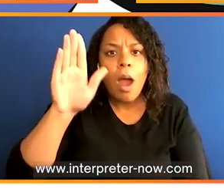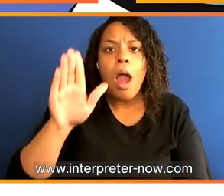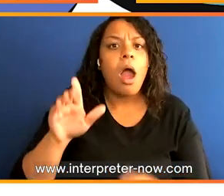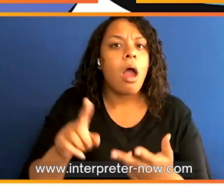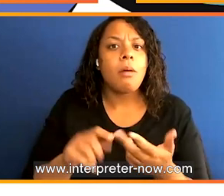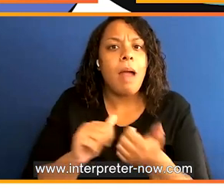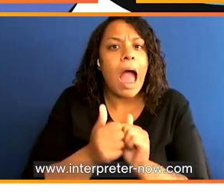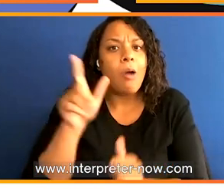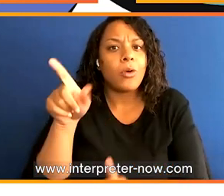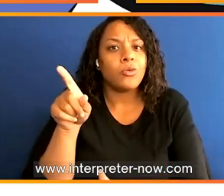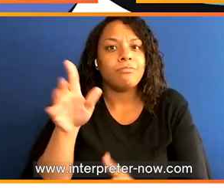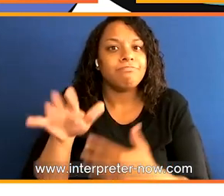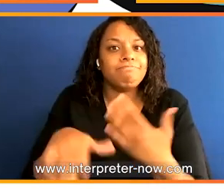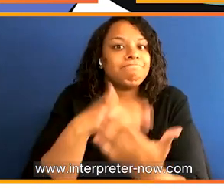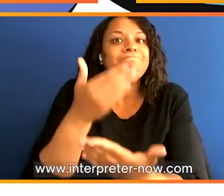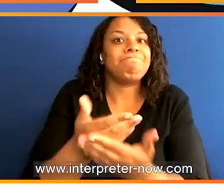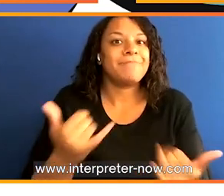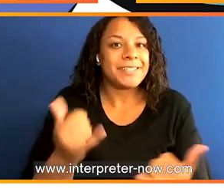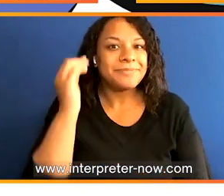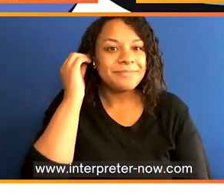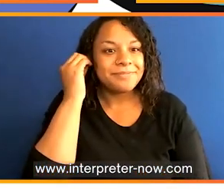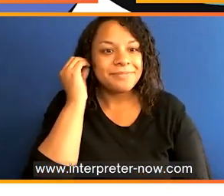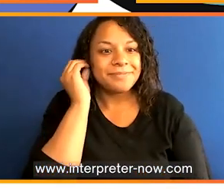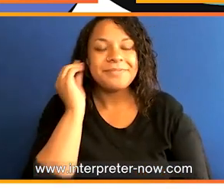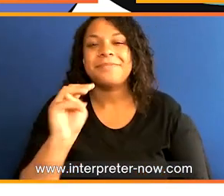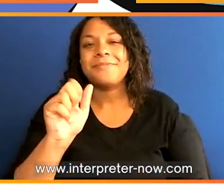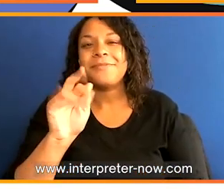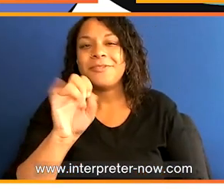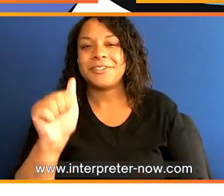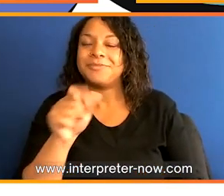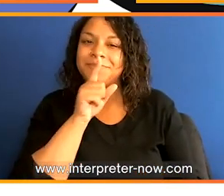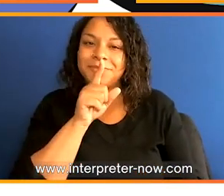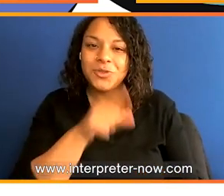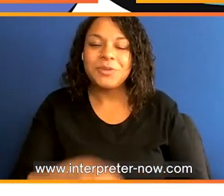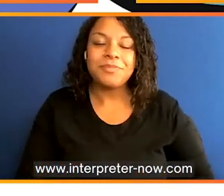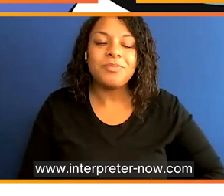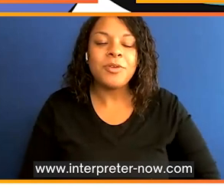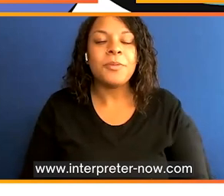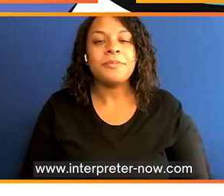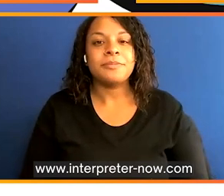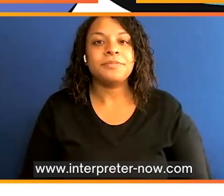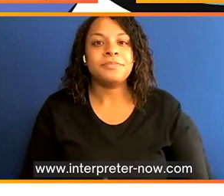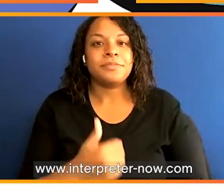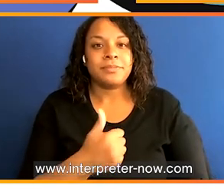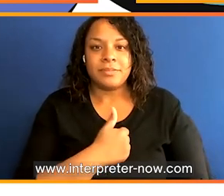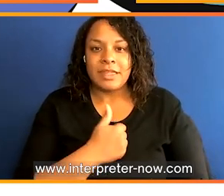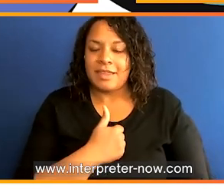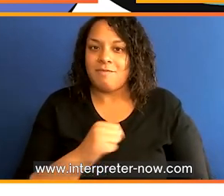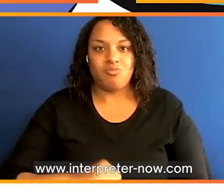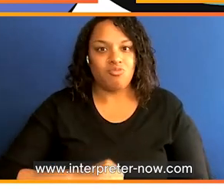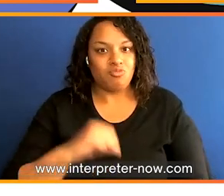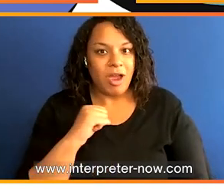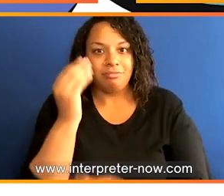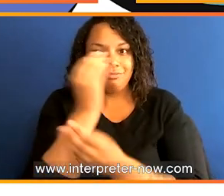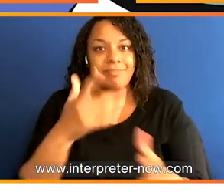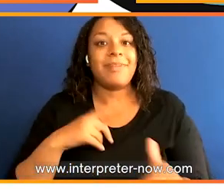you ended up where you are today? Sure. So I am always proud to say that